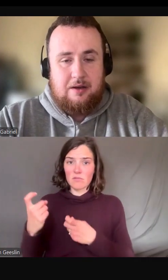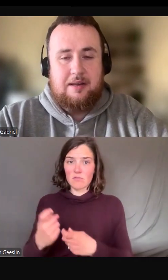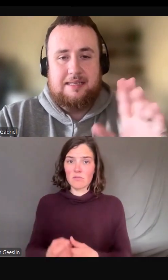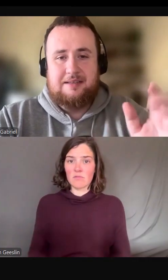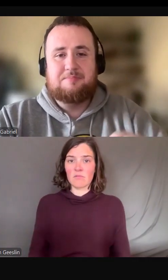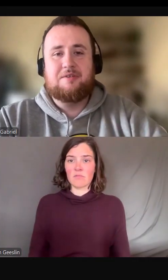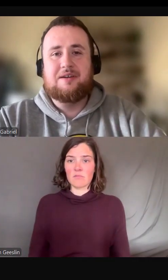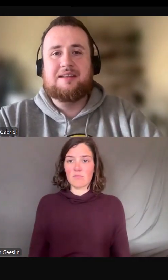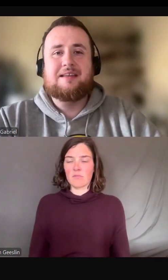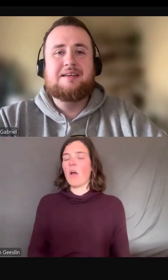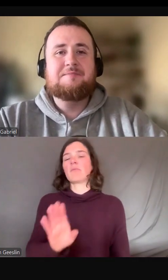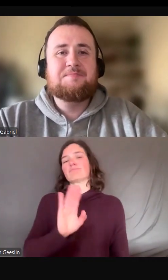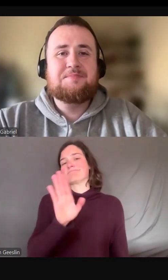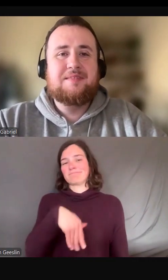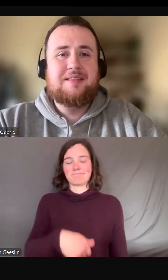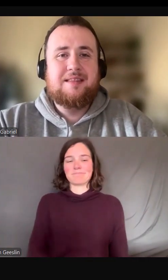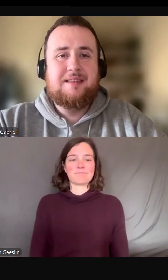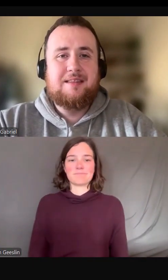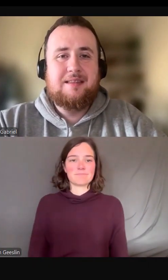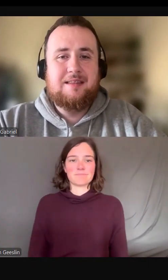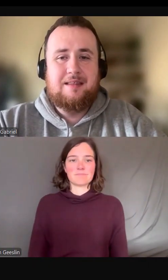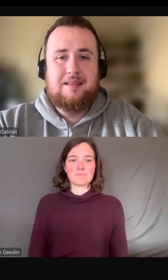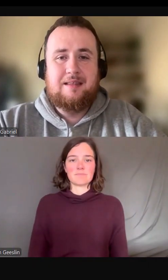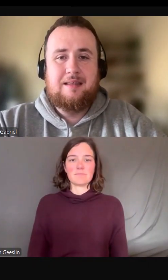Oh no, that's just perfect.